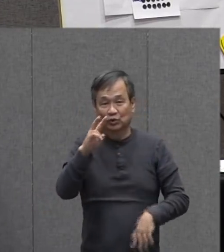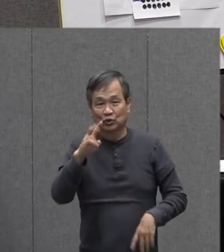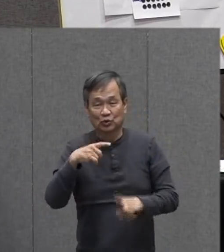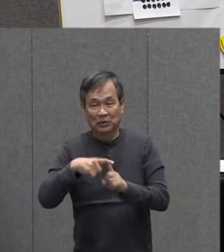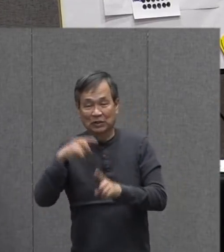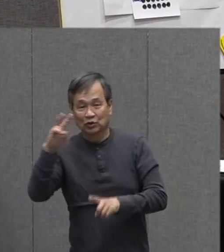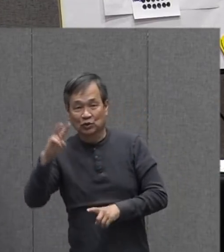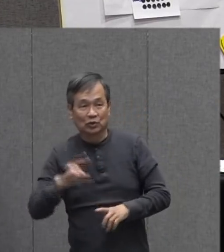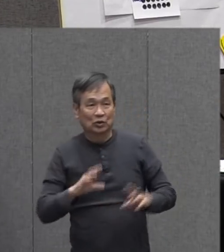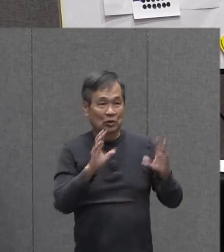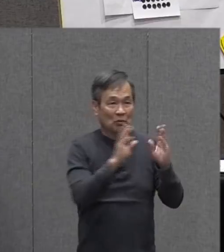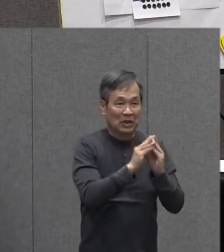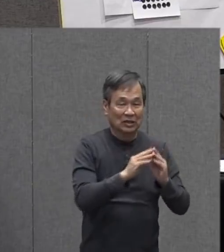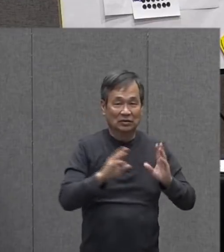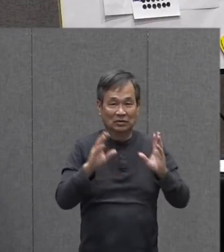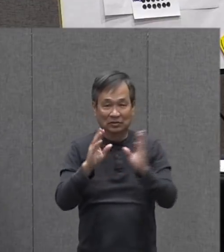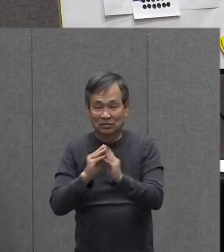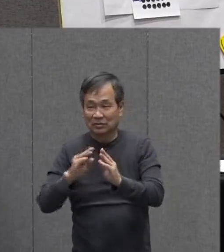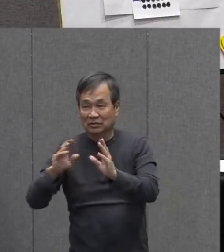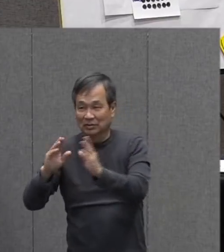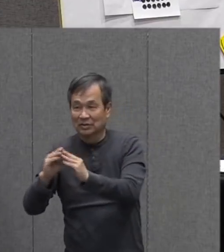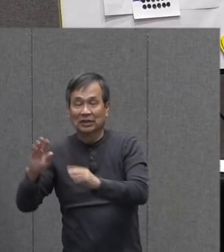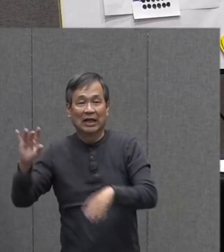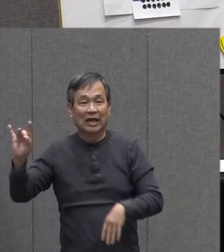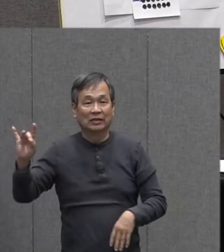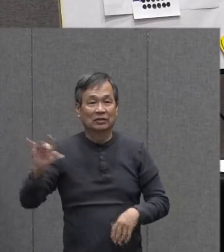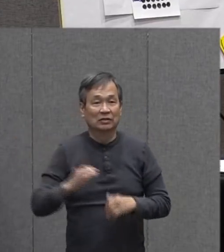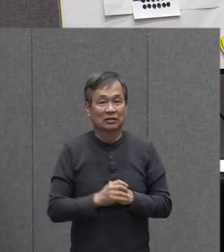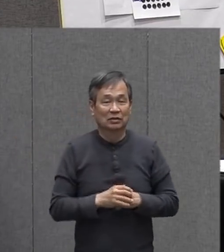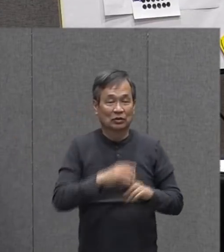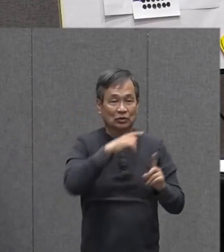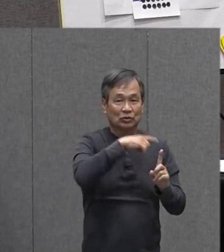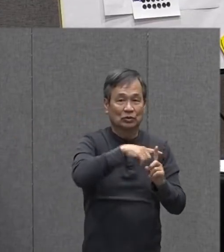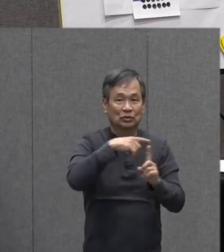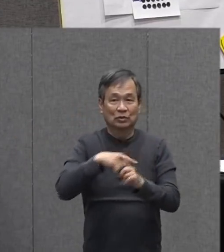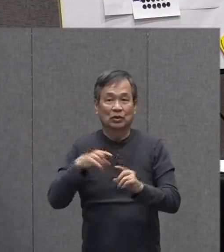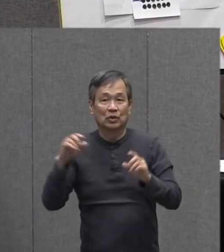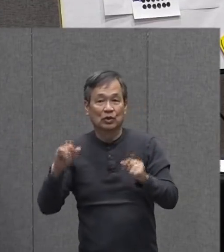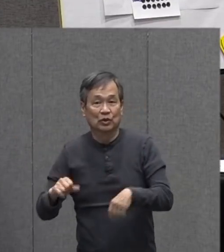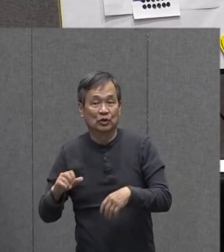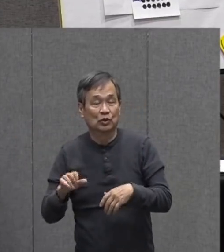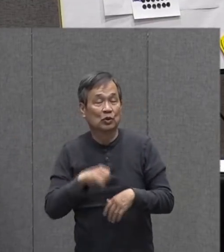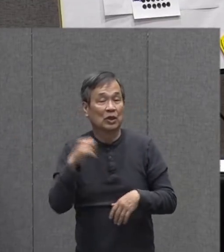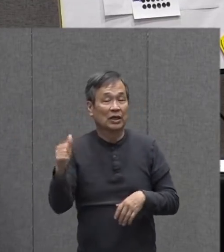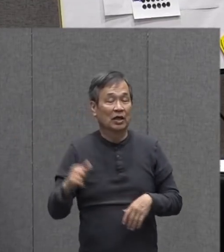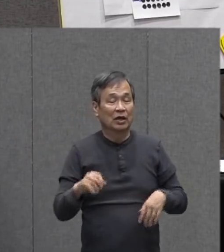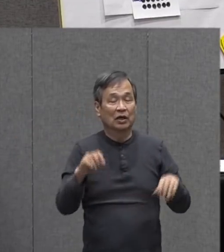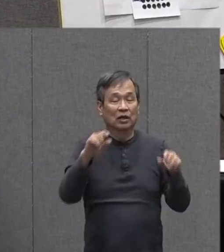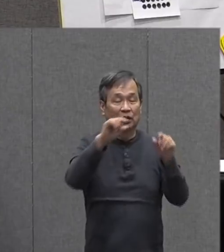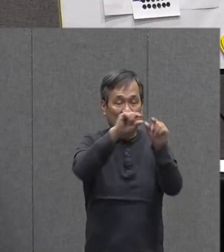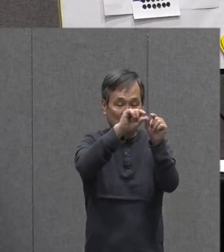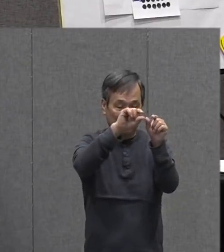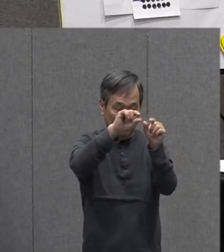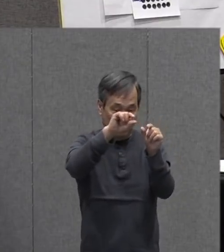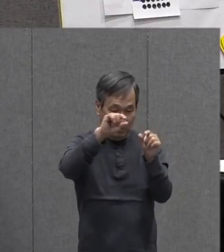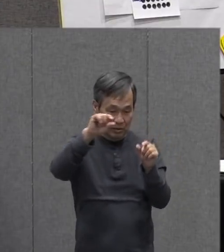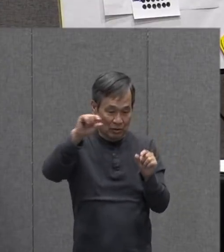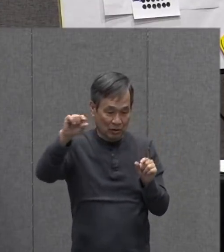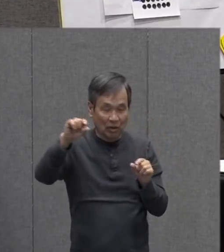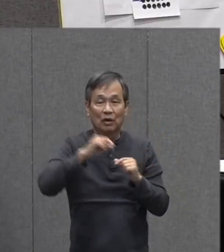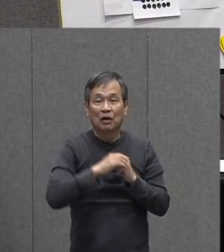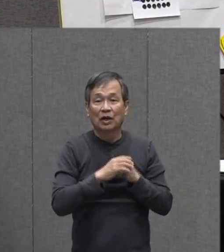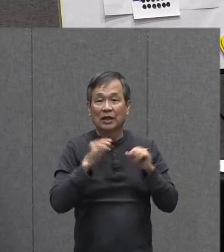and I'll put one up here. So if you wanted to see an example of how you might see multiplication, you might see 5 times 10 equals